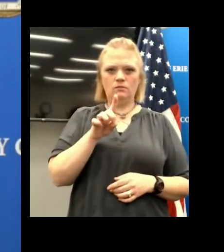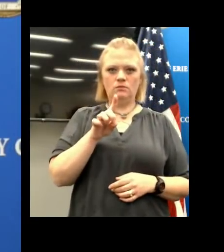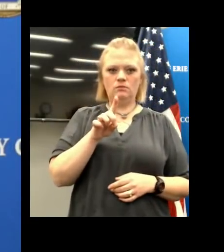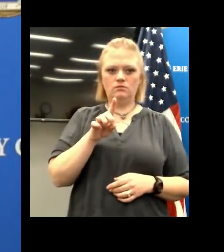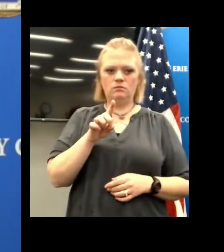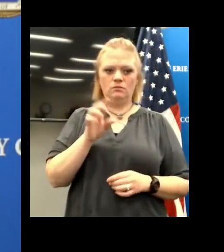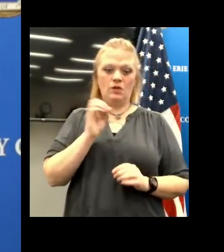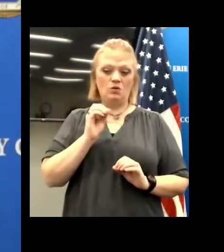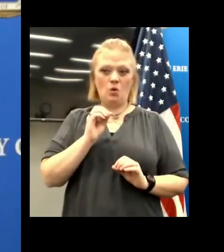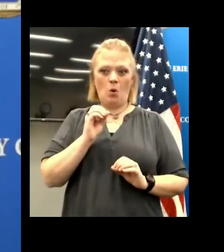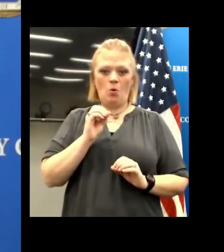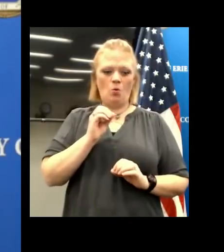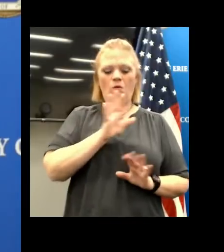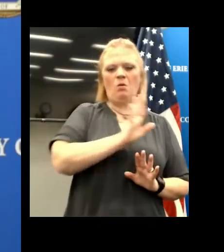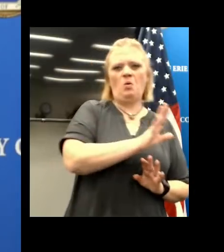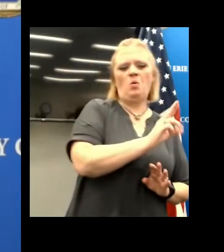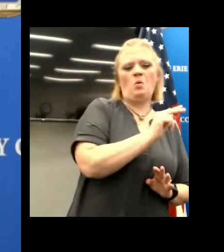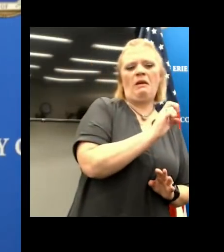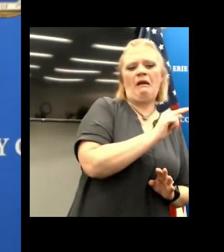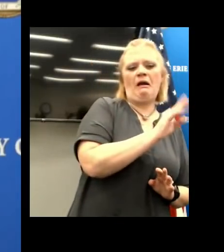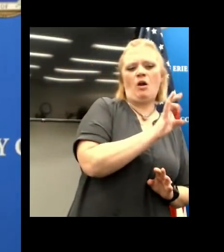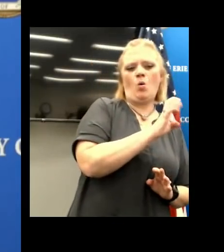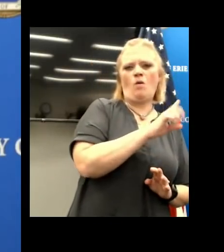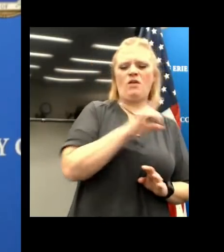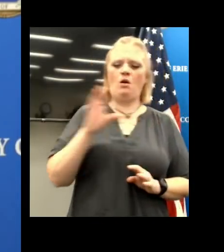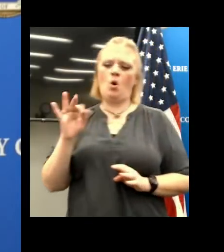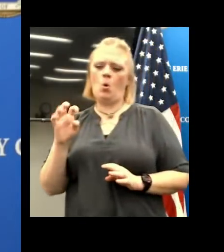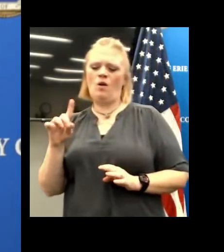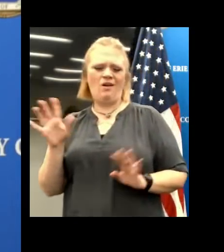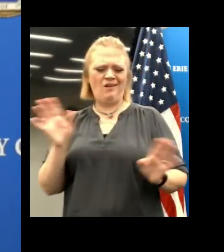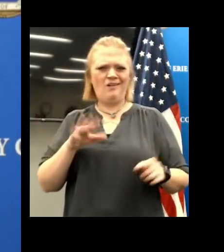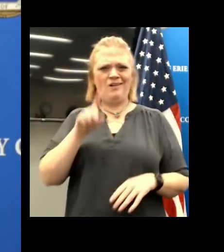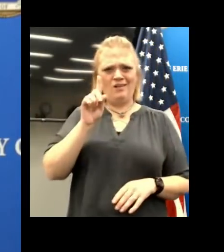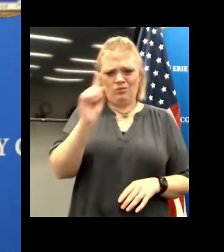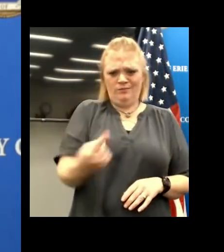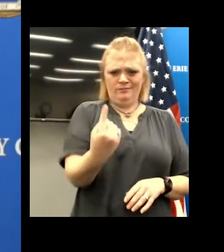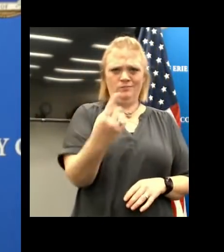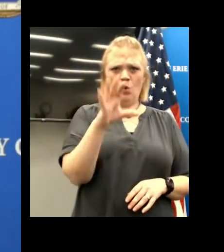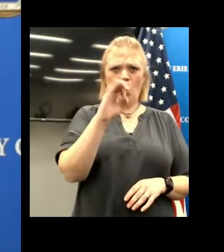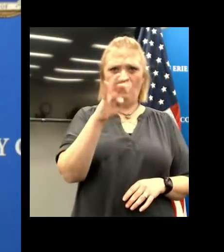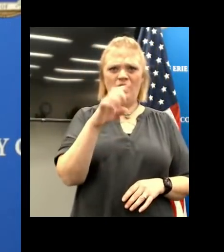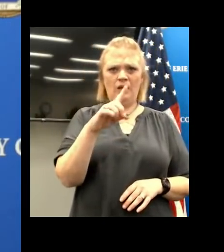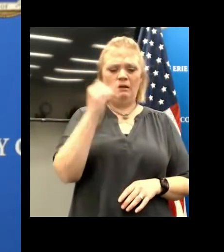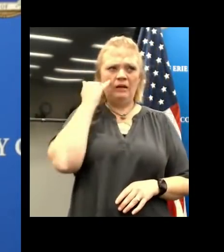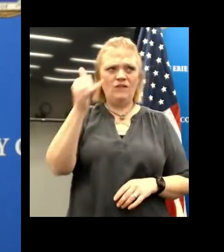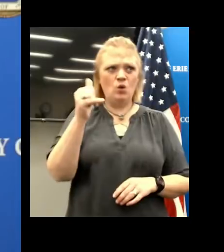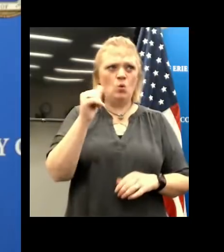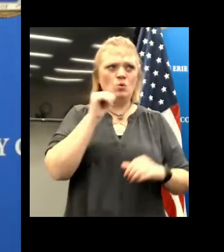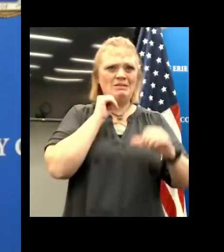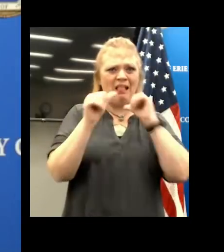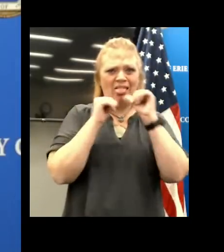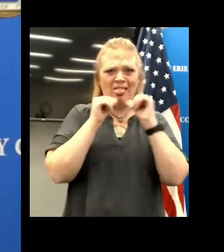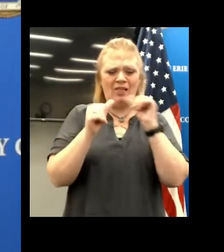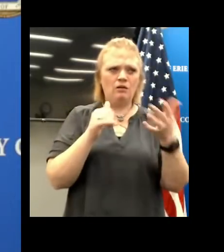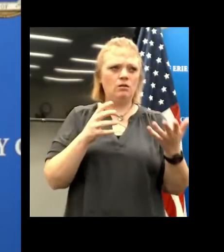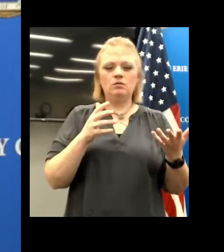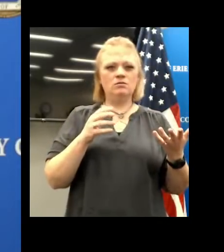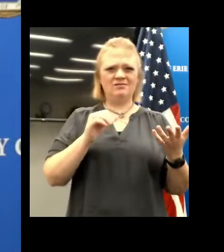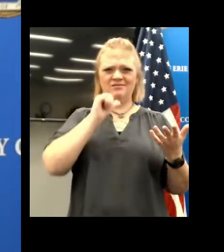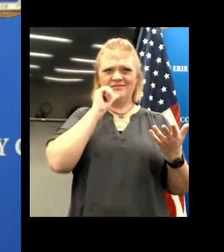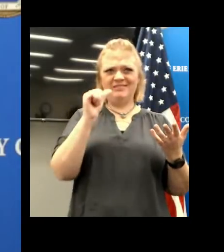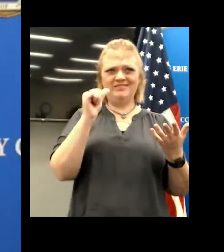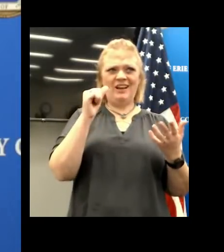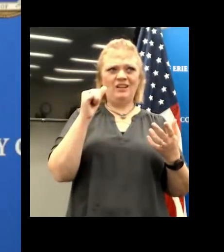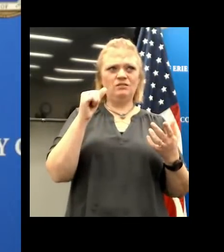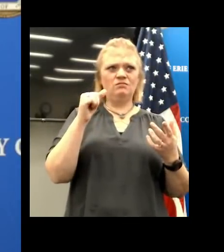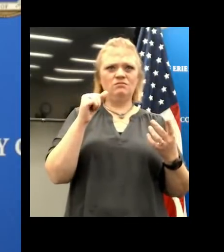non-COVID. It's just COVID. It's out there. And for those who deny it, that is not a rational point of view. It is not an